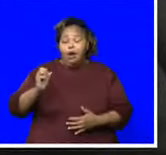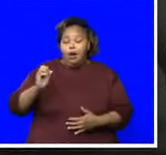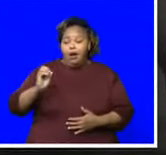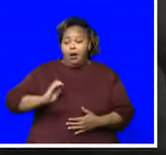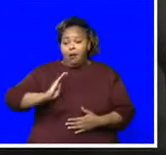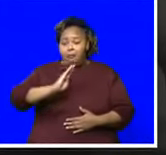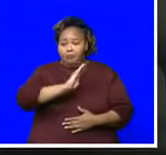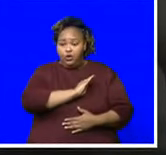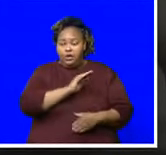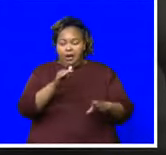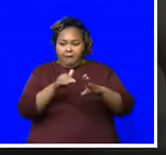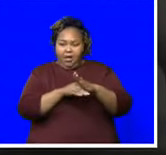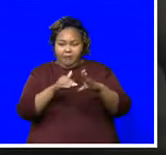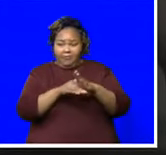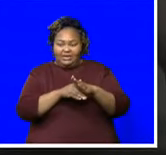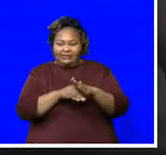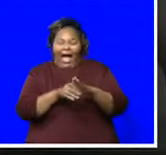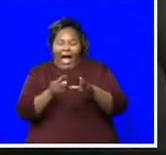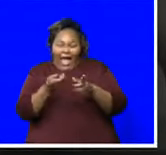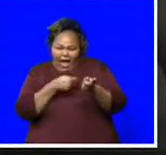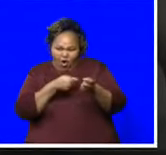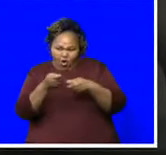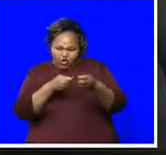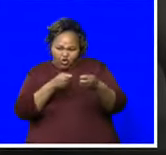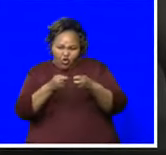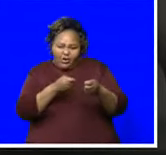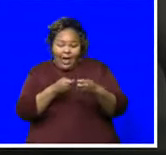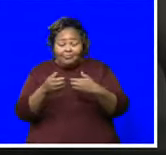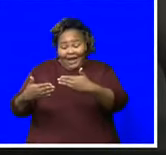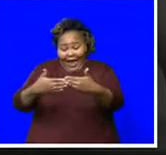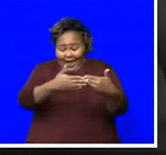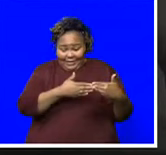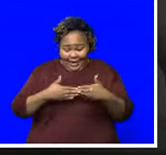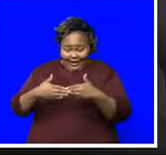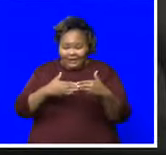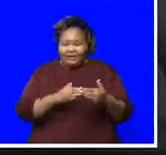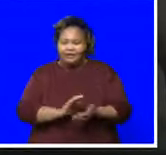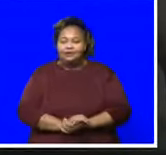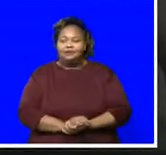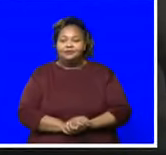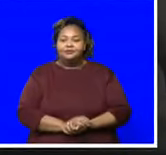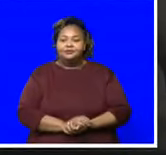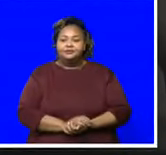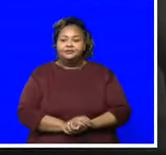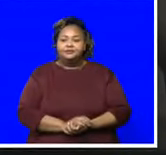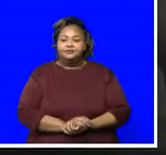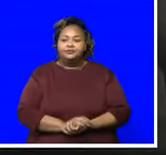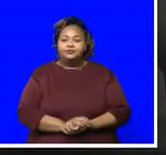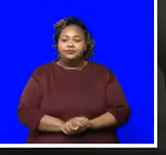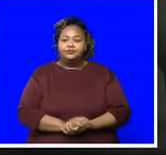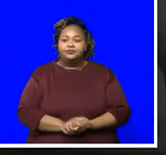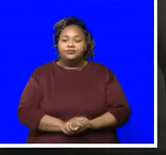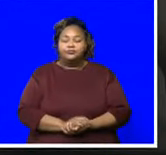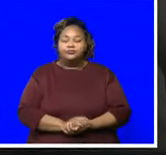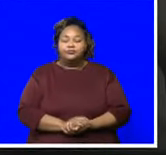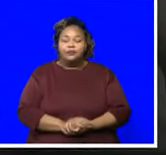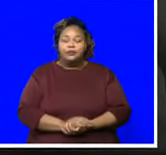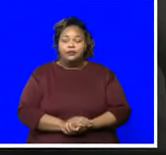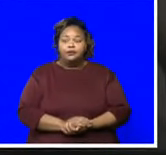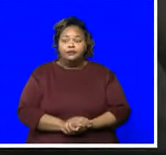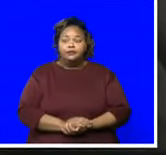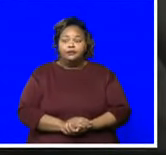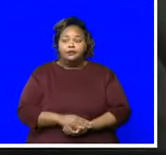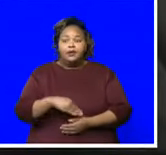sibukele lihovisi loko kwenda ukuthi nawe sale wathi ukuthi angisawuhlangana nekuganga